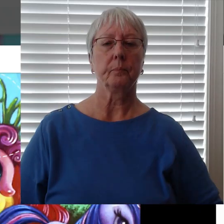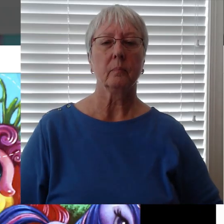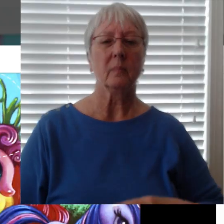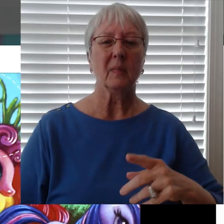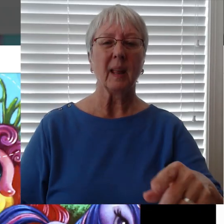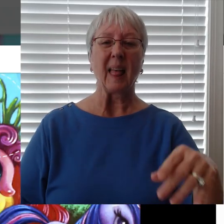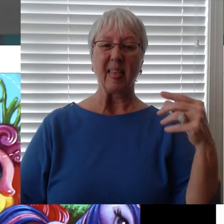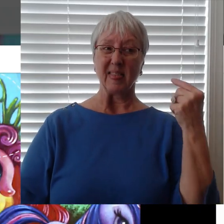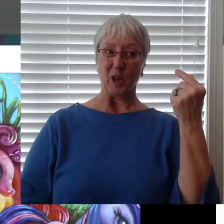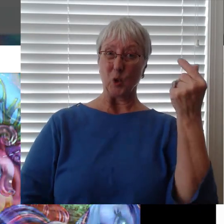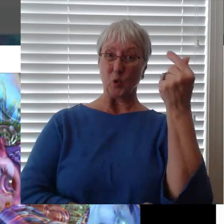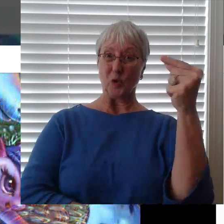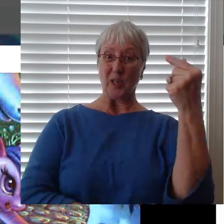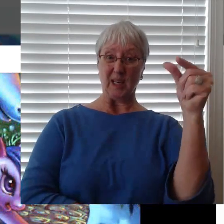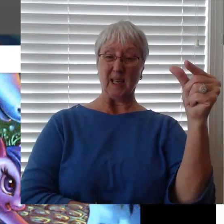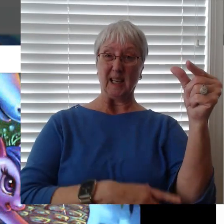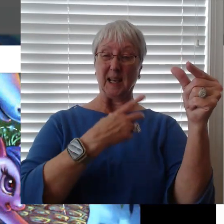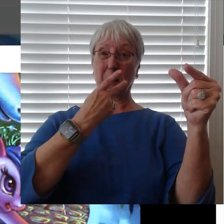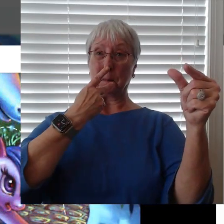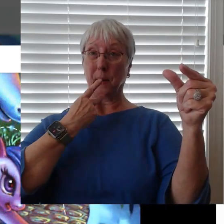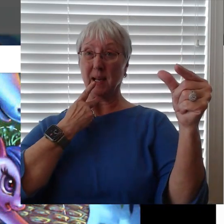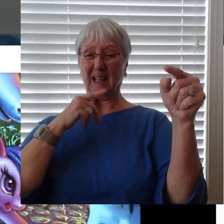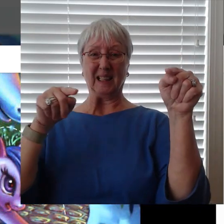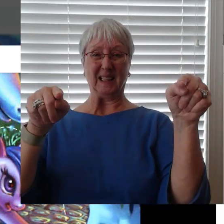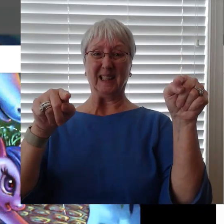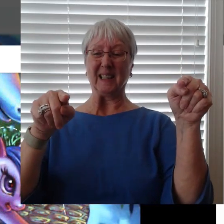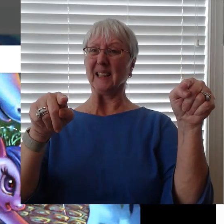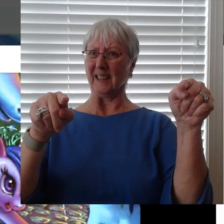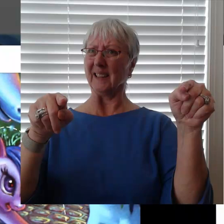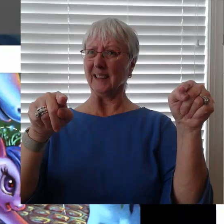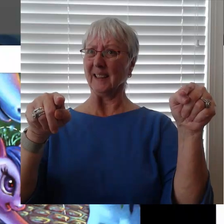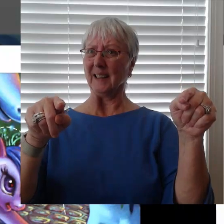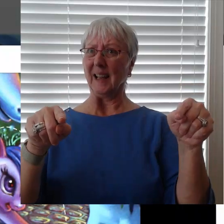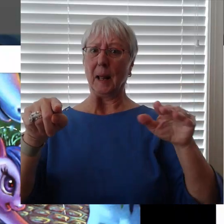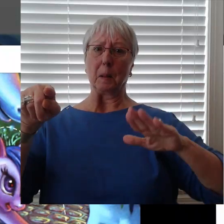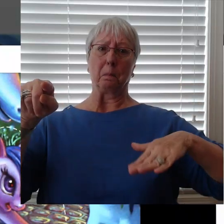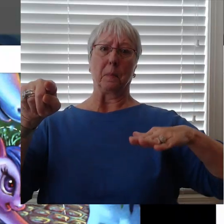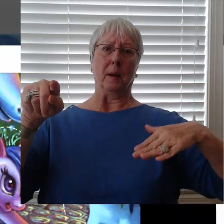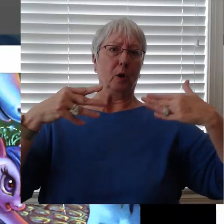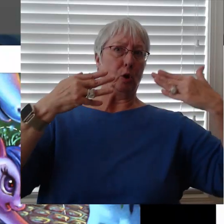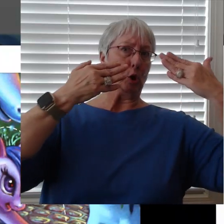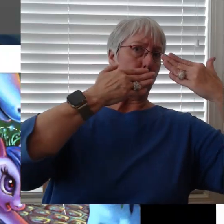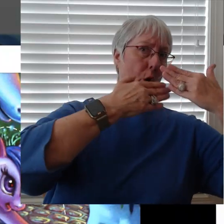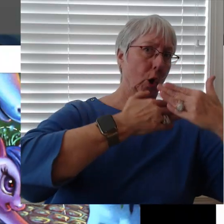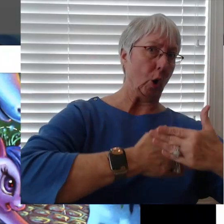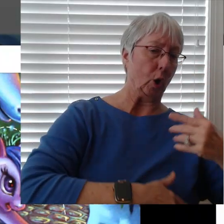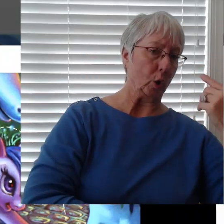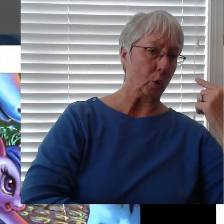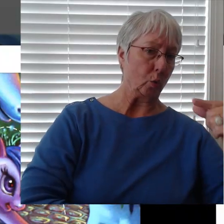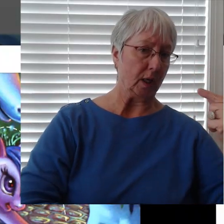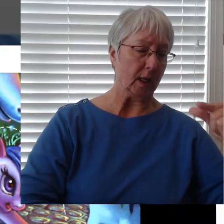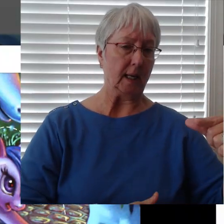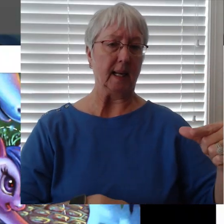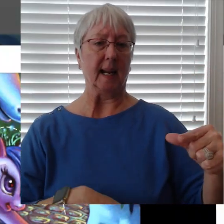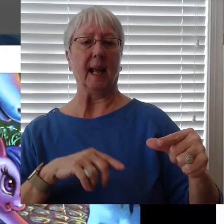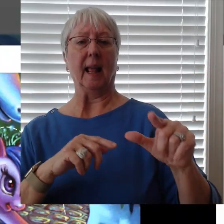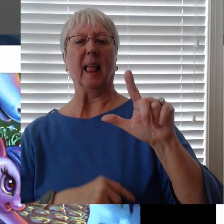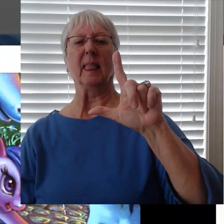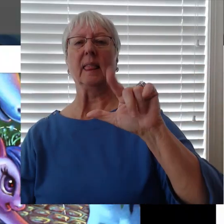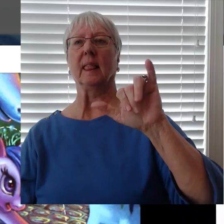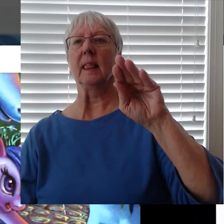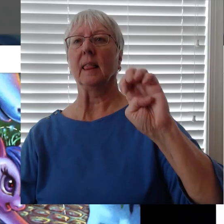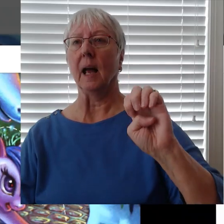to the pink of Pinkie Pie, and here, the dark green of the grass and the lime color of the shell walk react to the purple